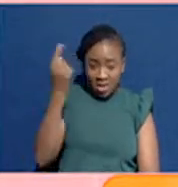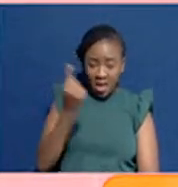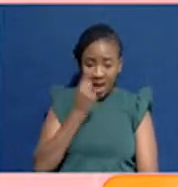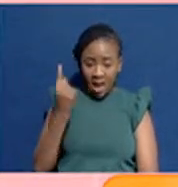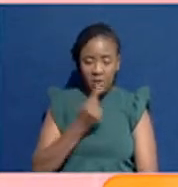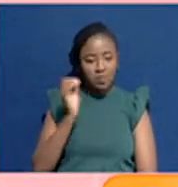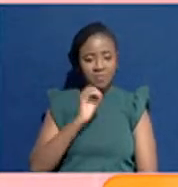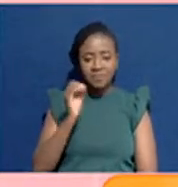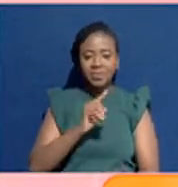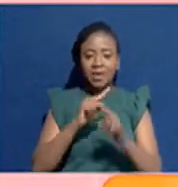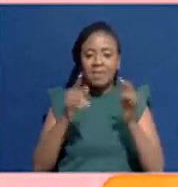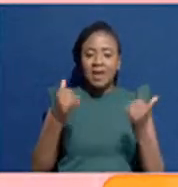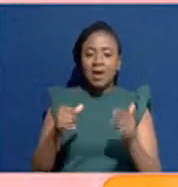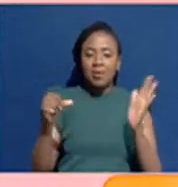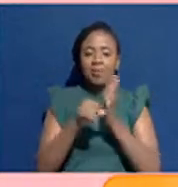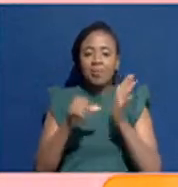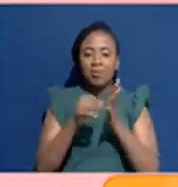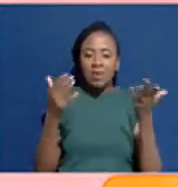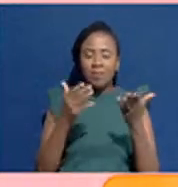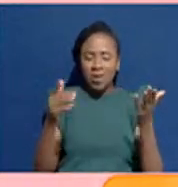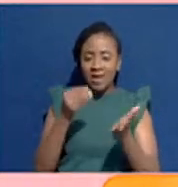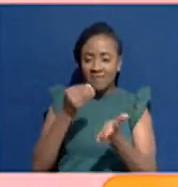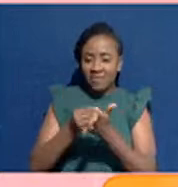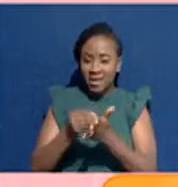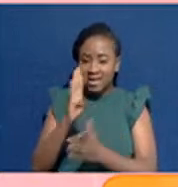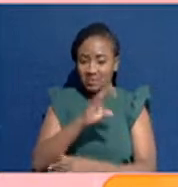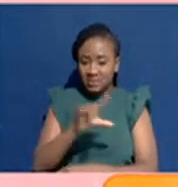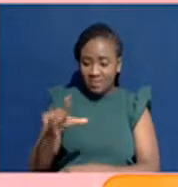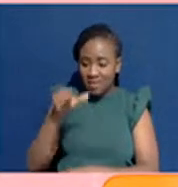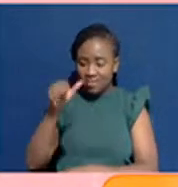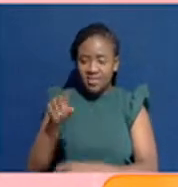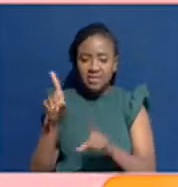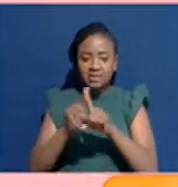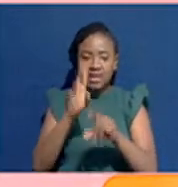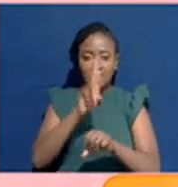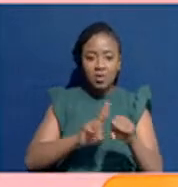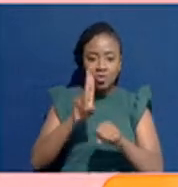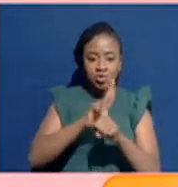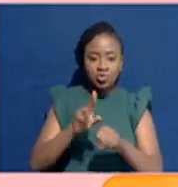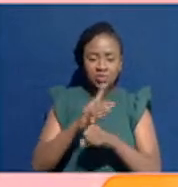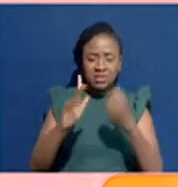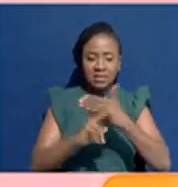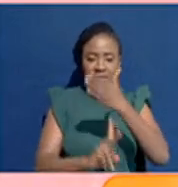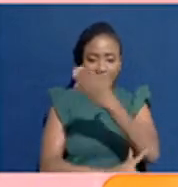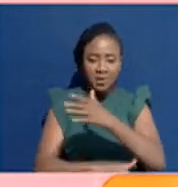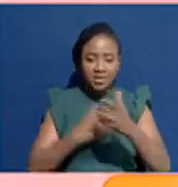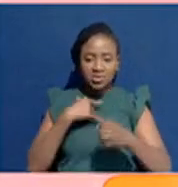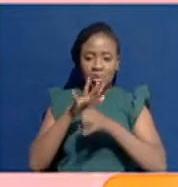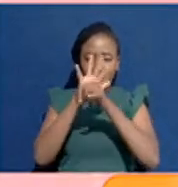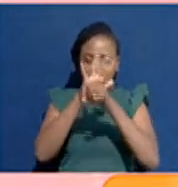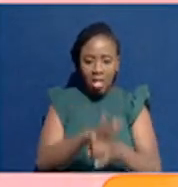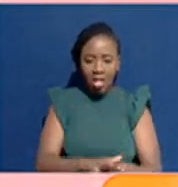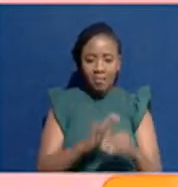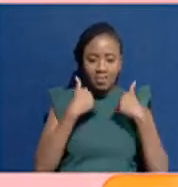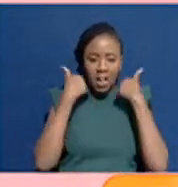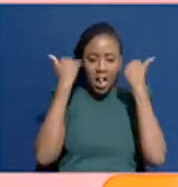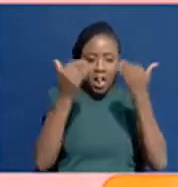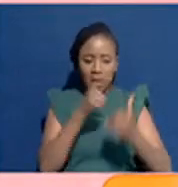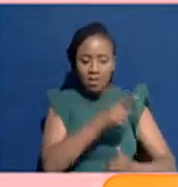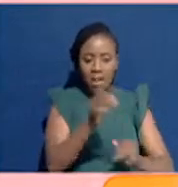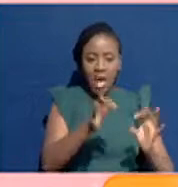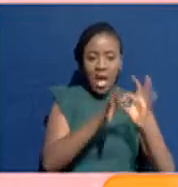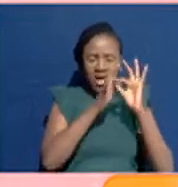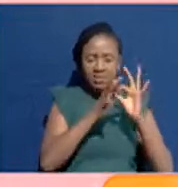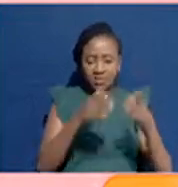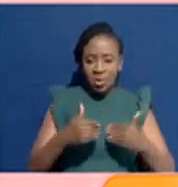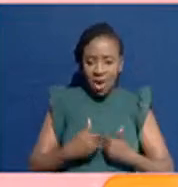this finance bill, right. It seems it has been used as a bridge for a frustration that is being expressed by Azimio. And instead